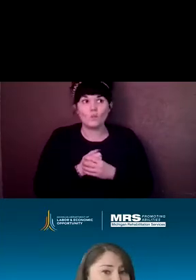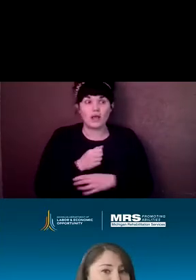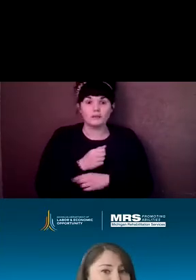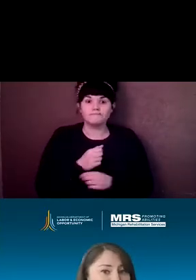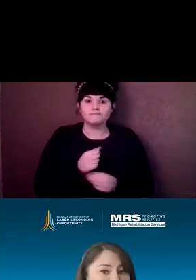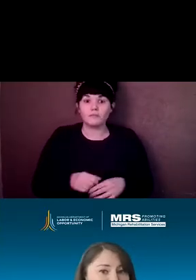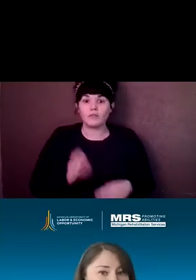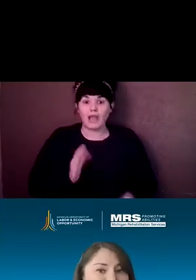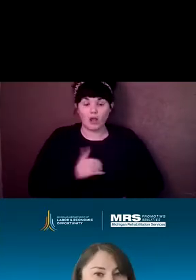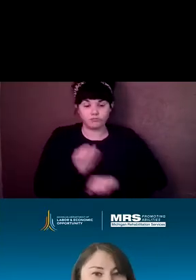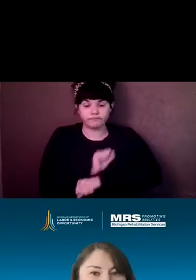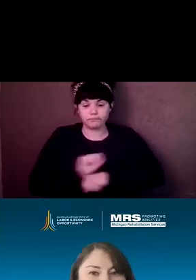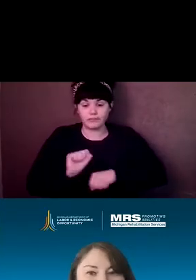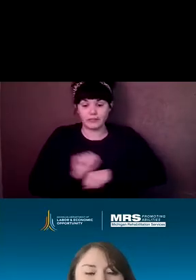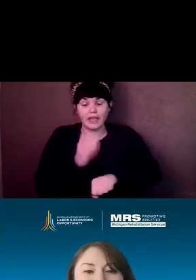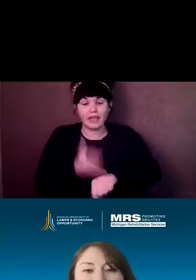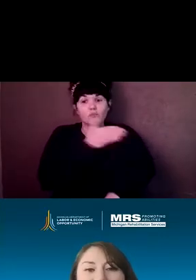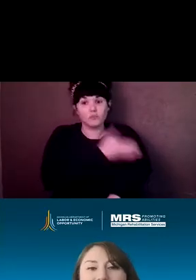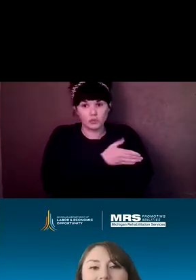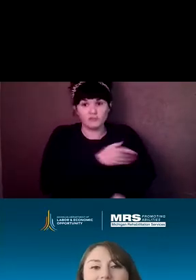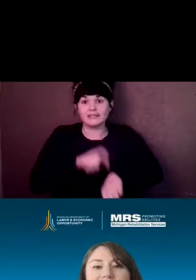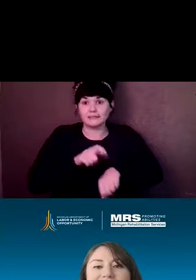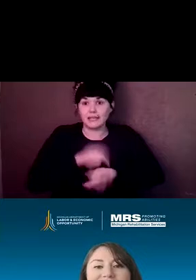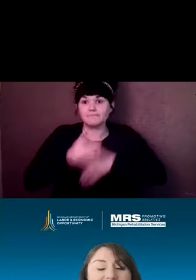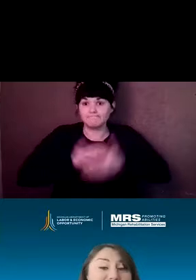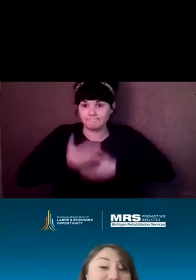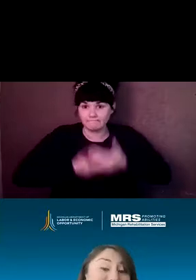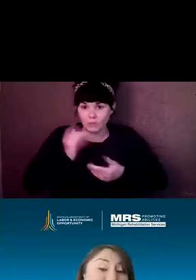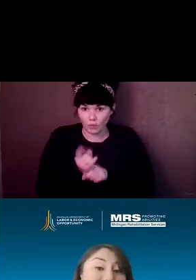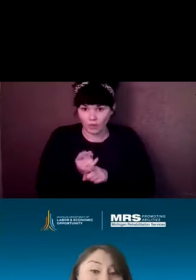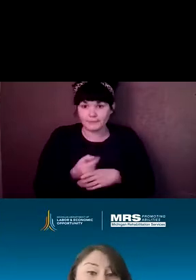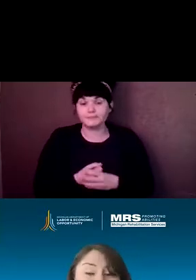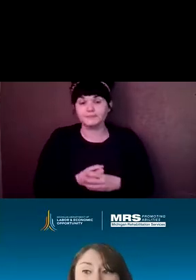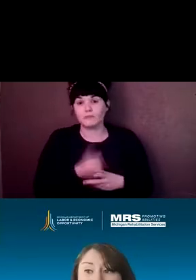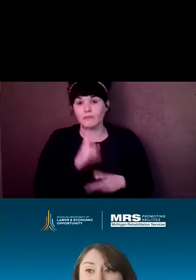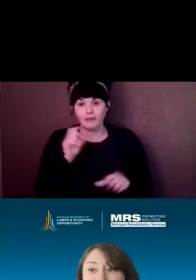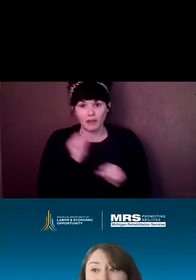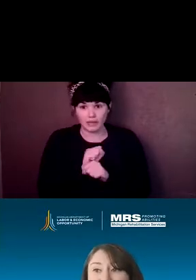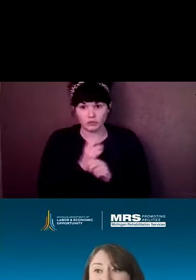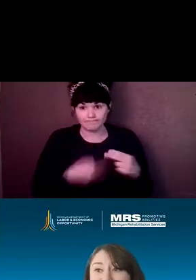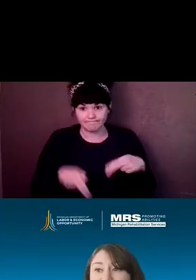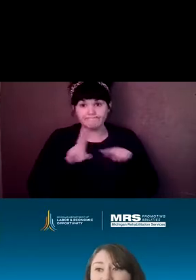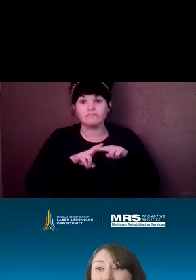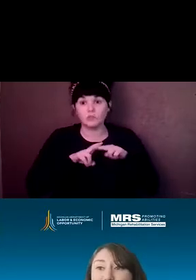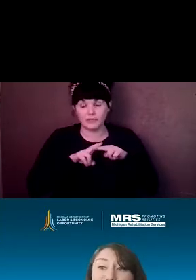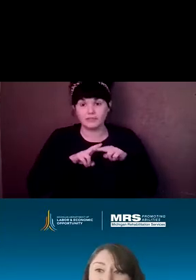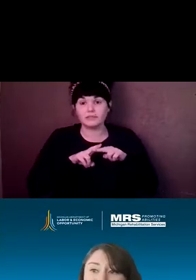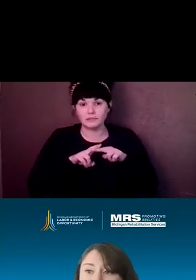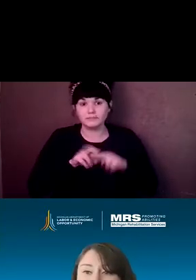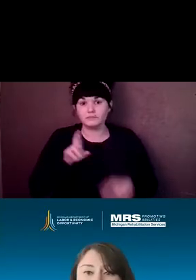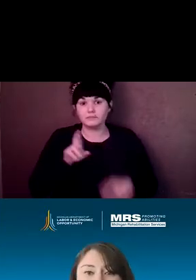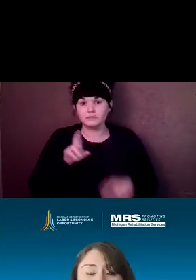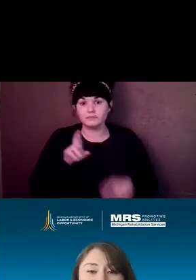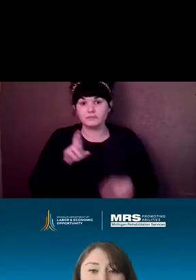productivity actually improved over time, right? It actually increased ratings from productivity from June